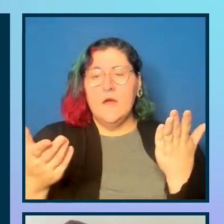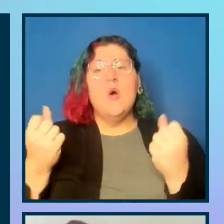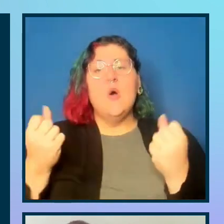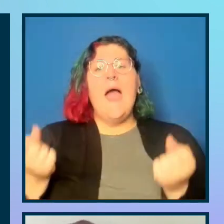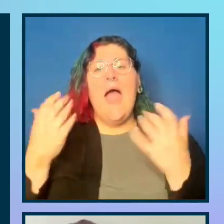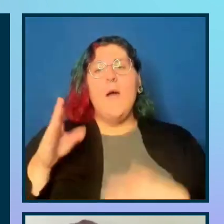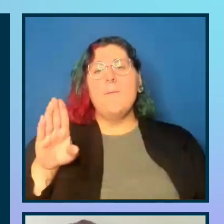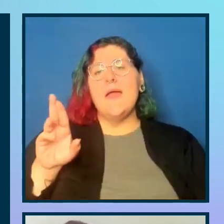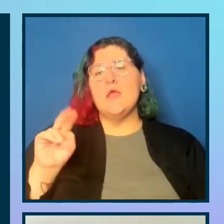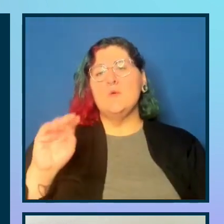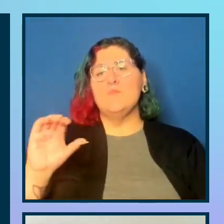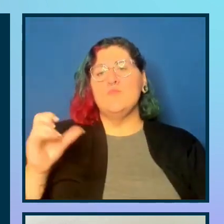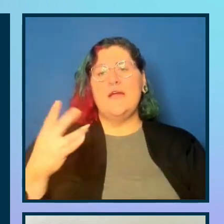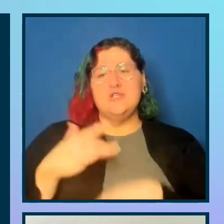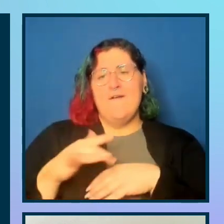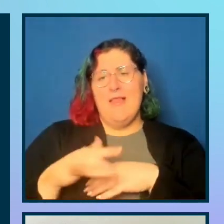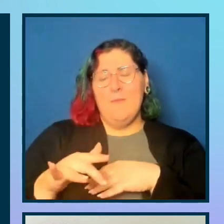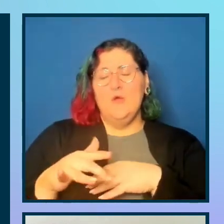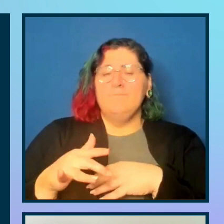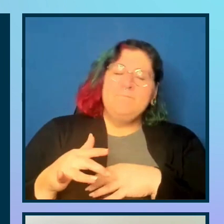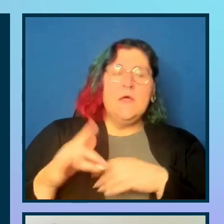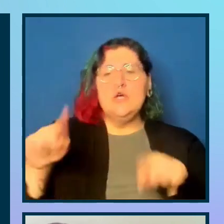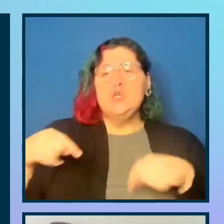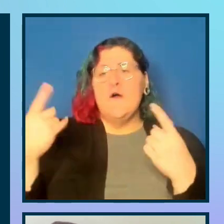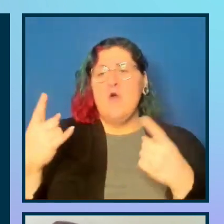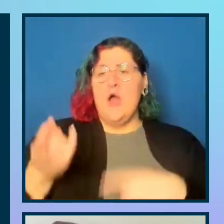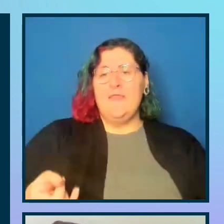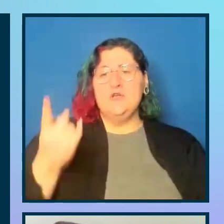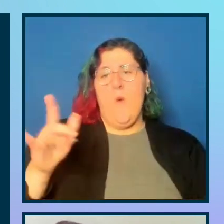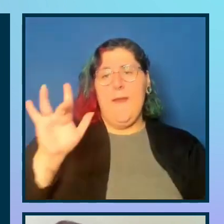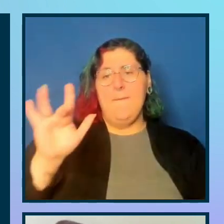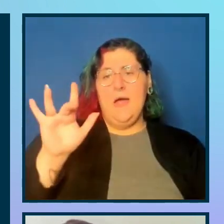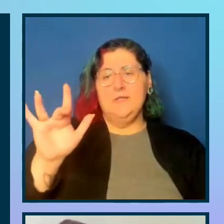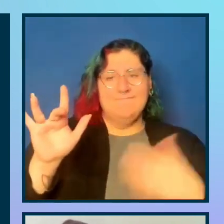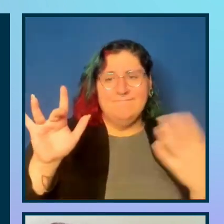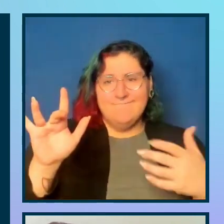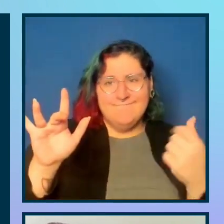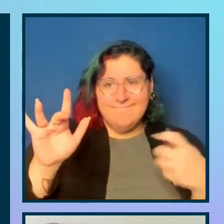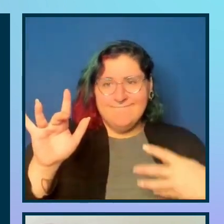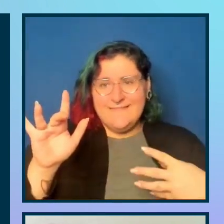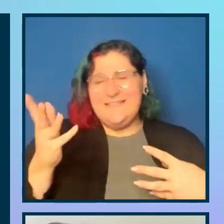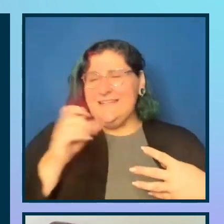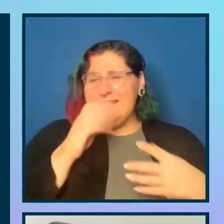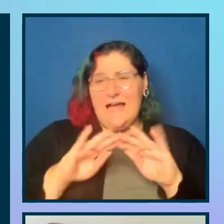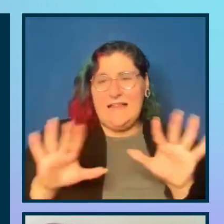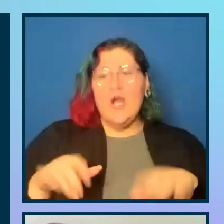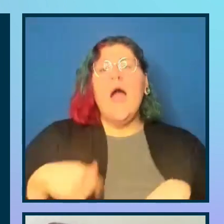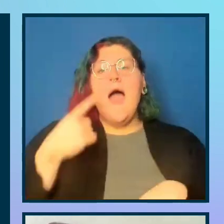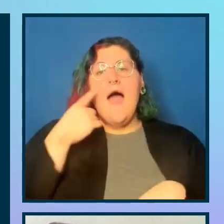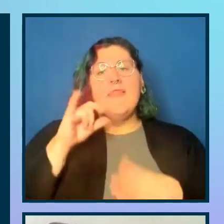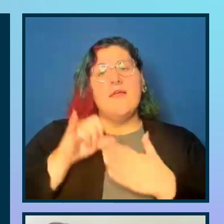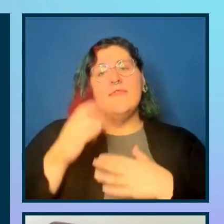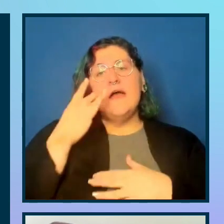dropdown? So far, it's just a button. And this is kind of misleading. And I think this is where the merging of UX and accessibility come